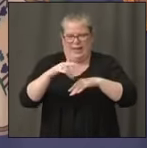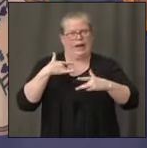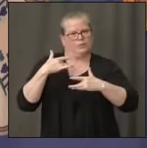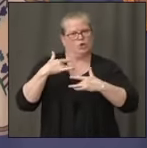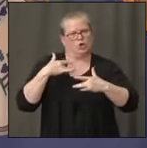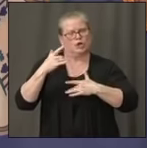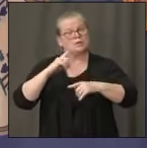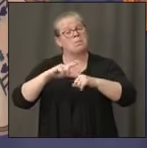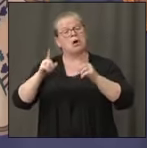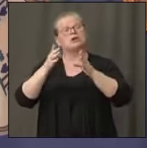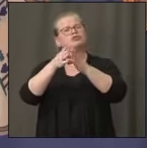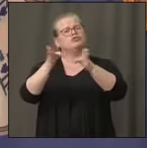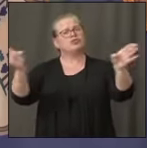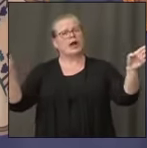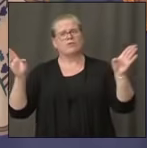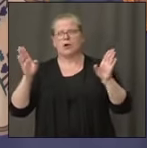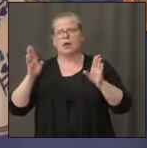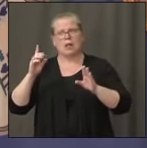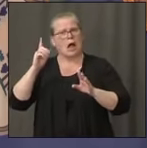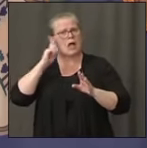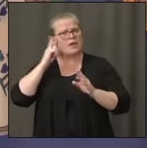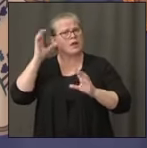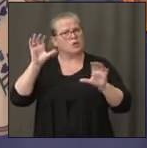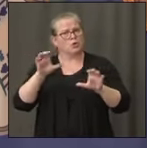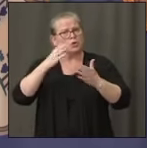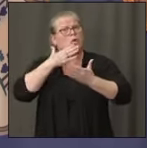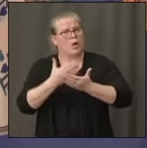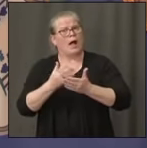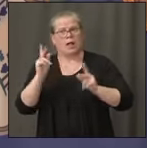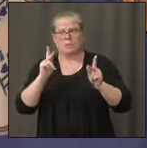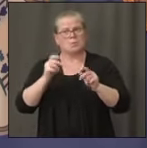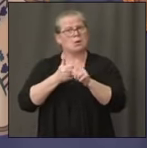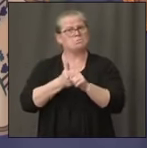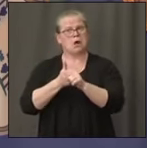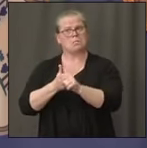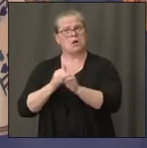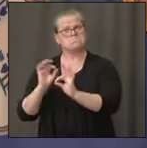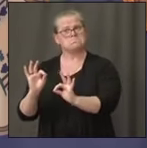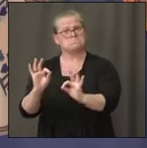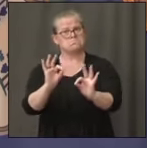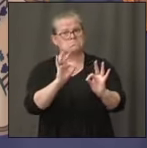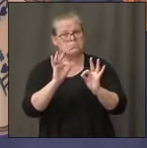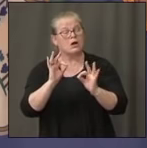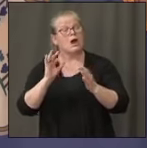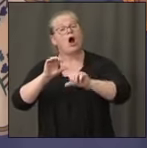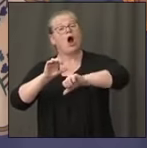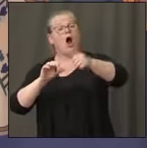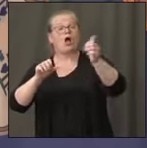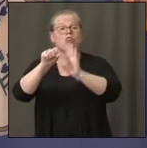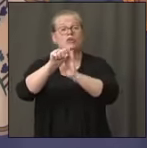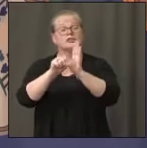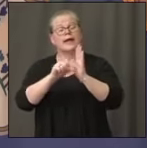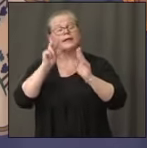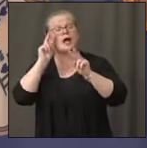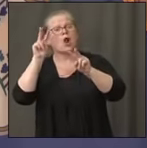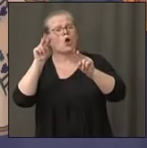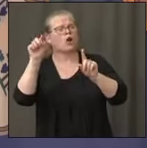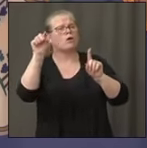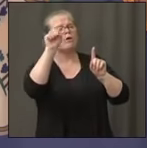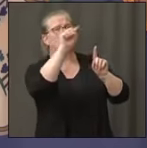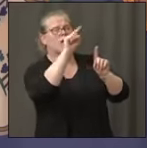in terms of community spread and holding down. What I worry about as I look around other states is the possibility of these flare-ups.